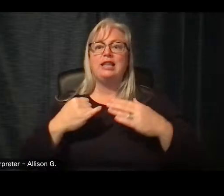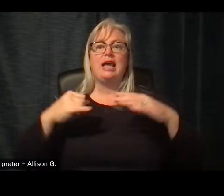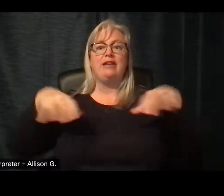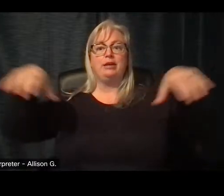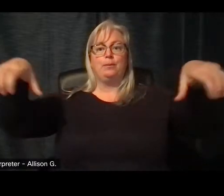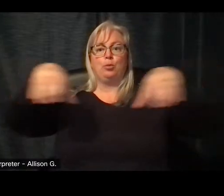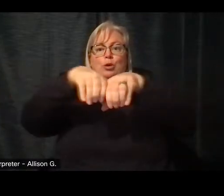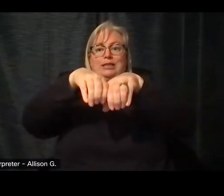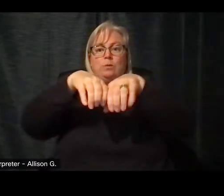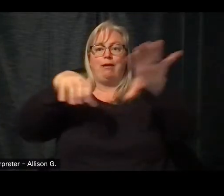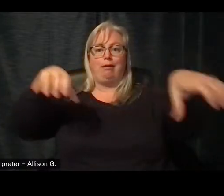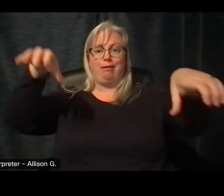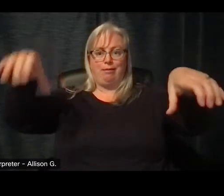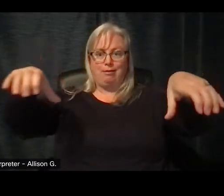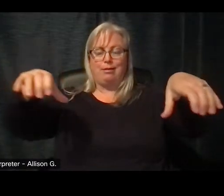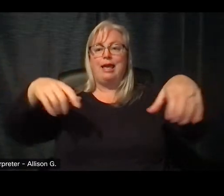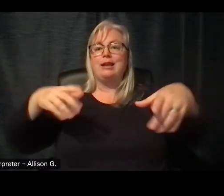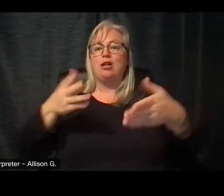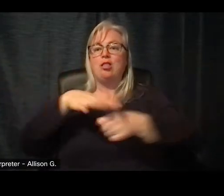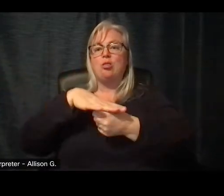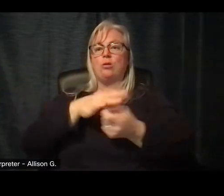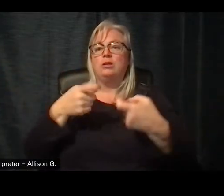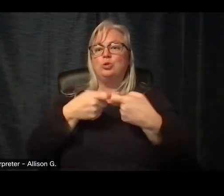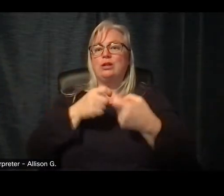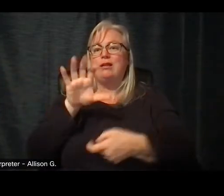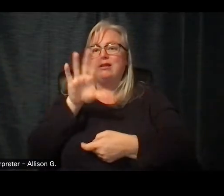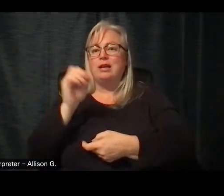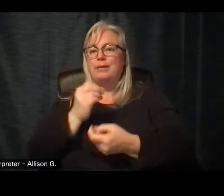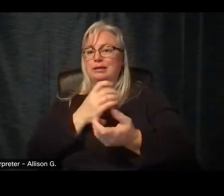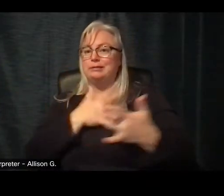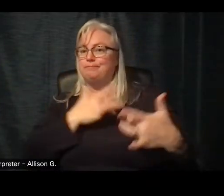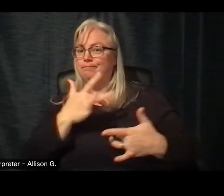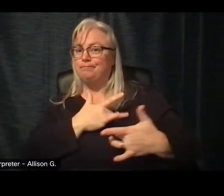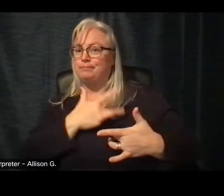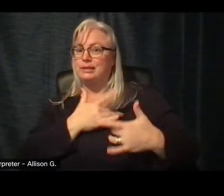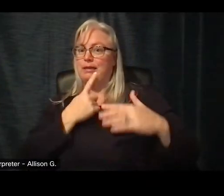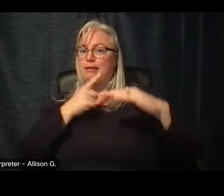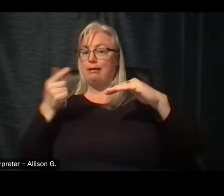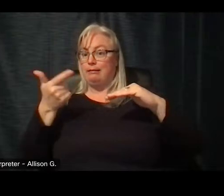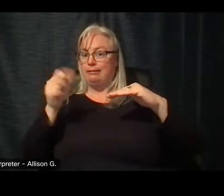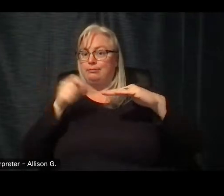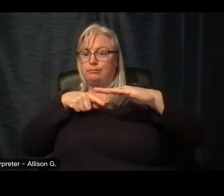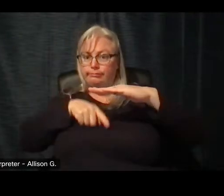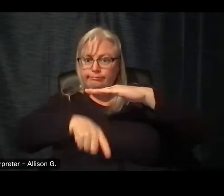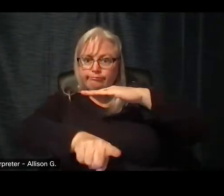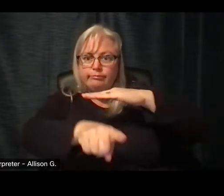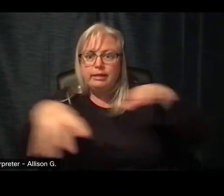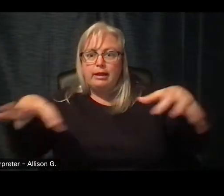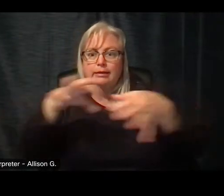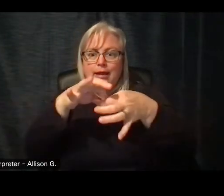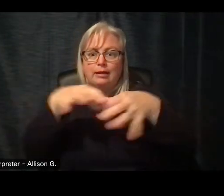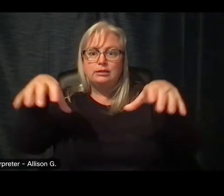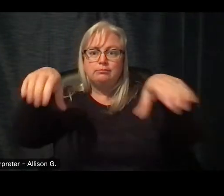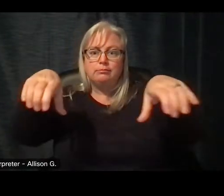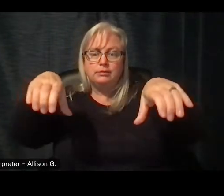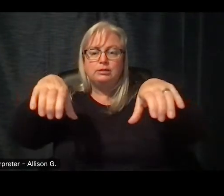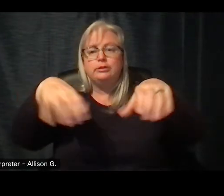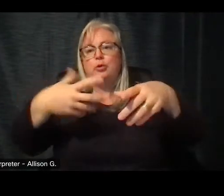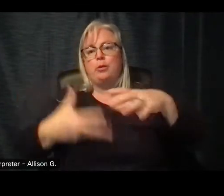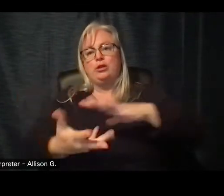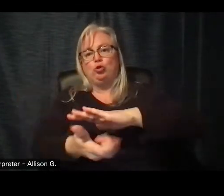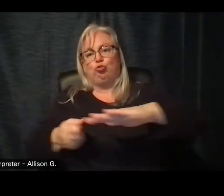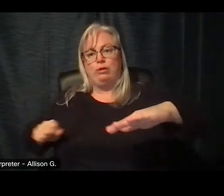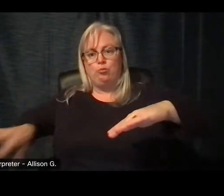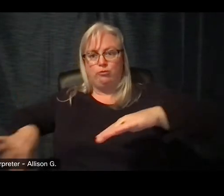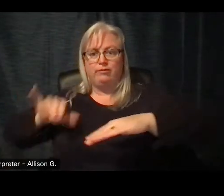local utility company expressed concern that the gas line is running underneath that breezeway that connects 2 buildings, and so they're looking to move that.